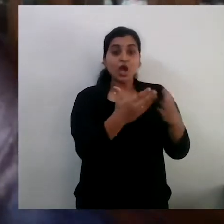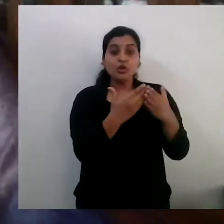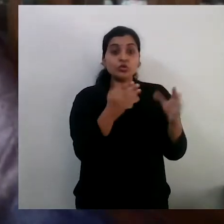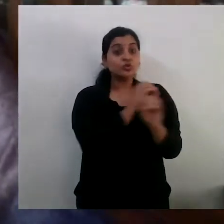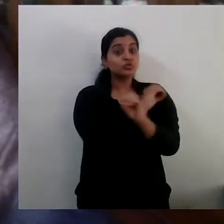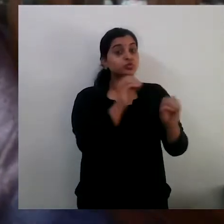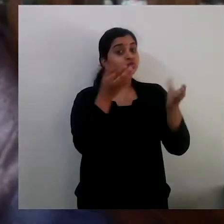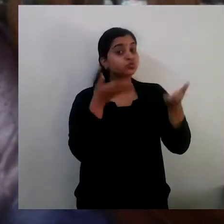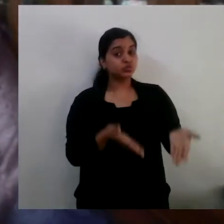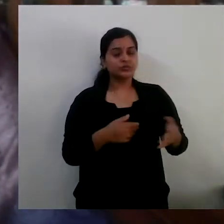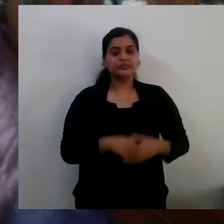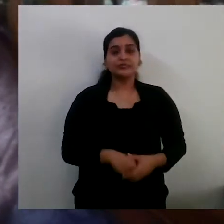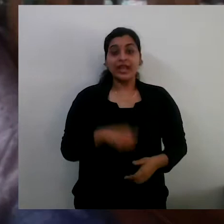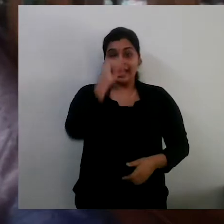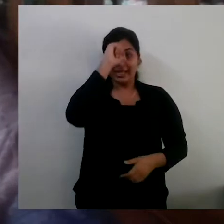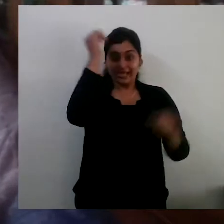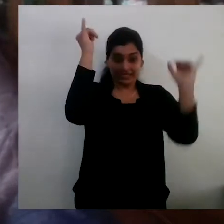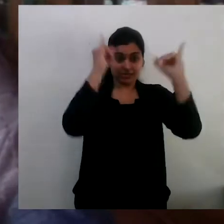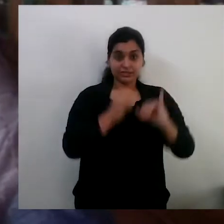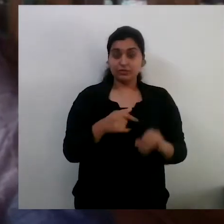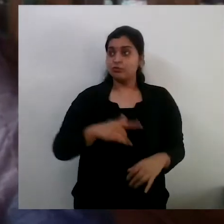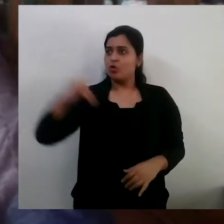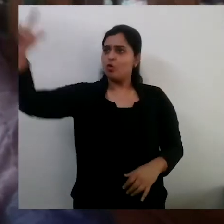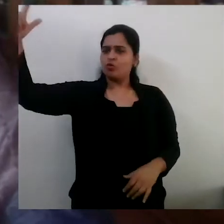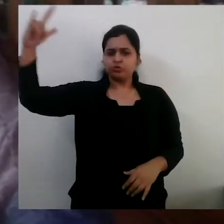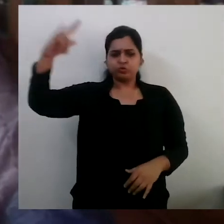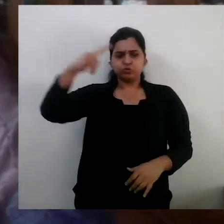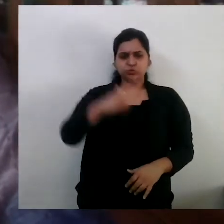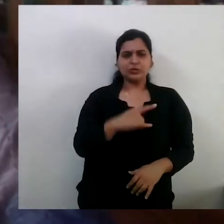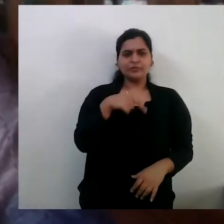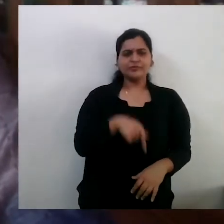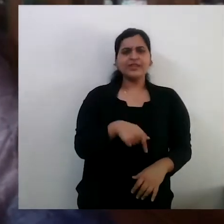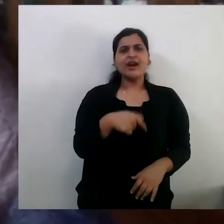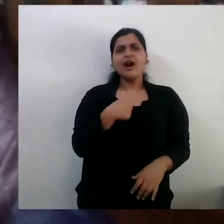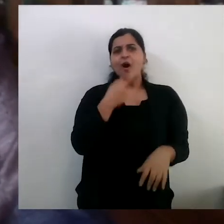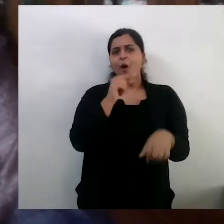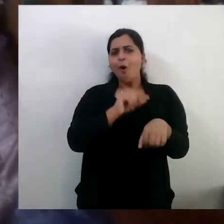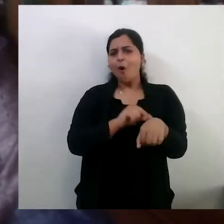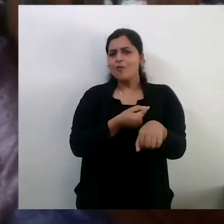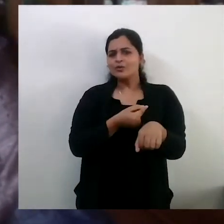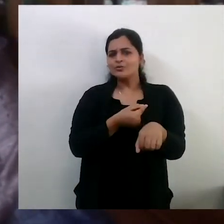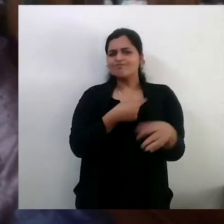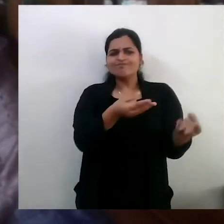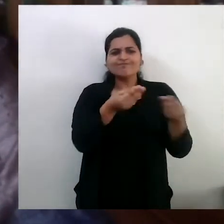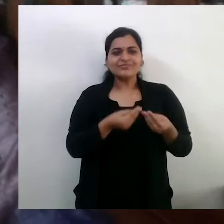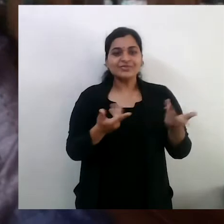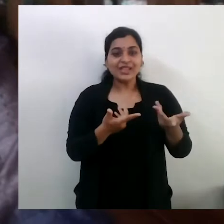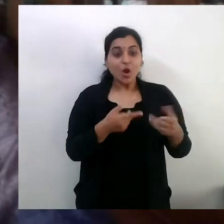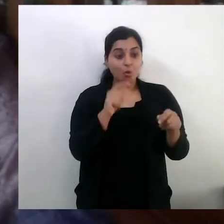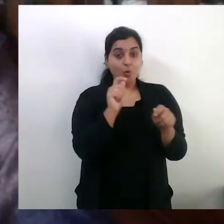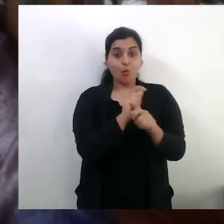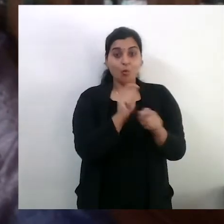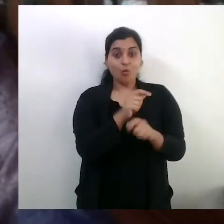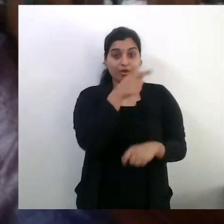country. When I came back to India, I, by sheer accident, got into doing revival work in